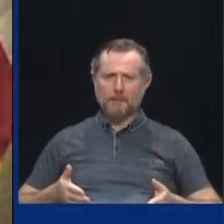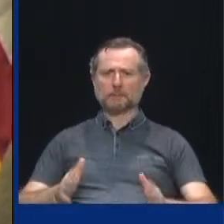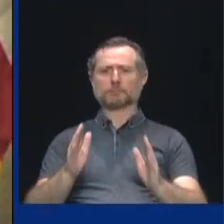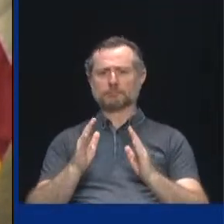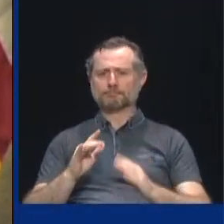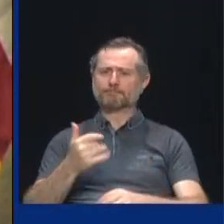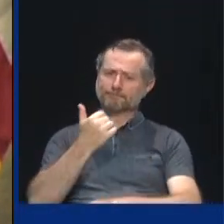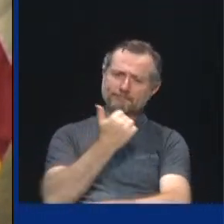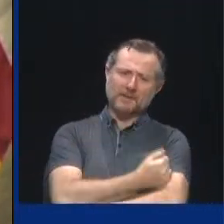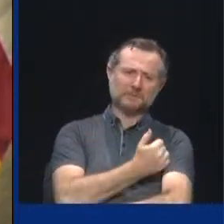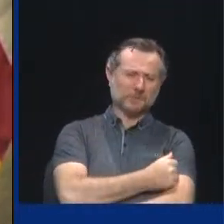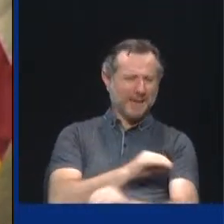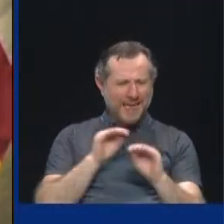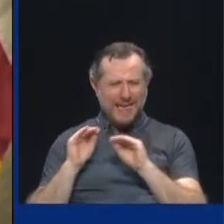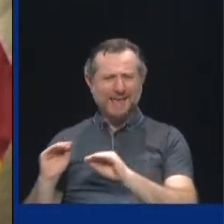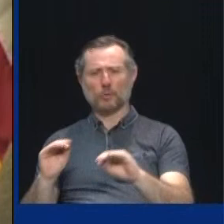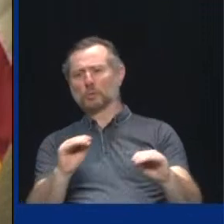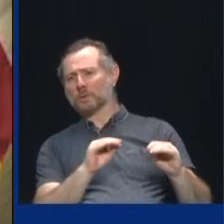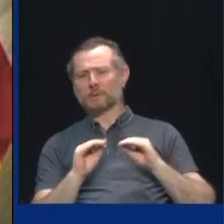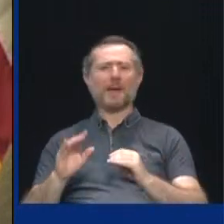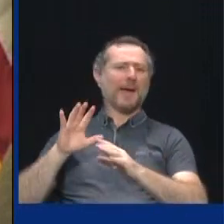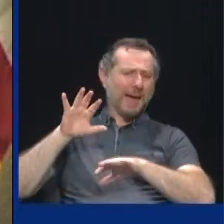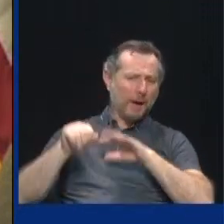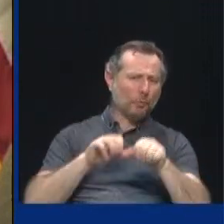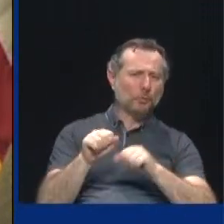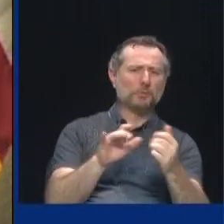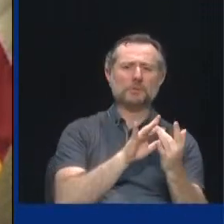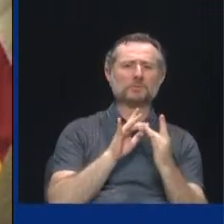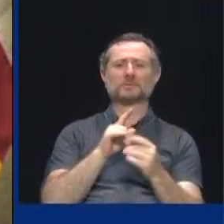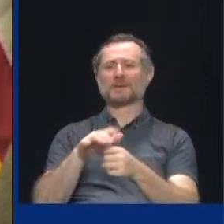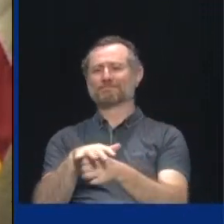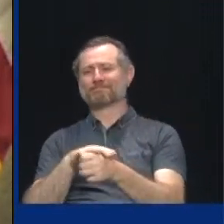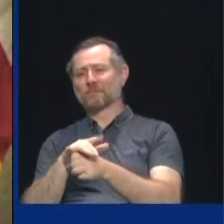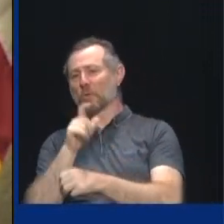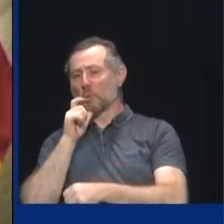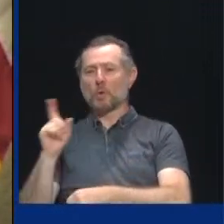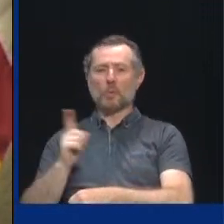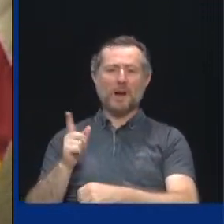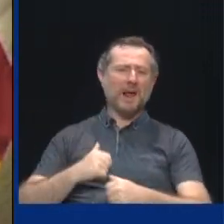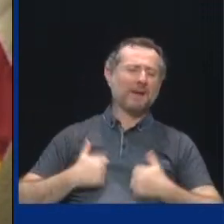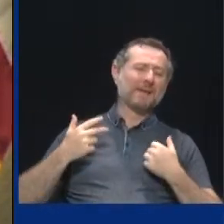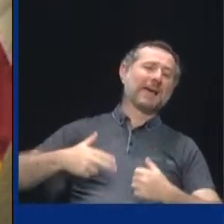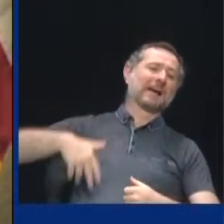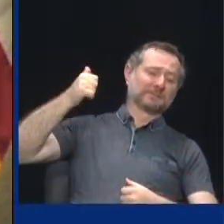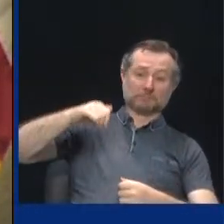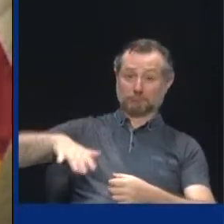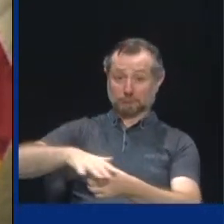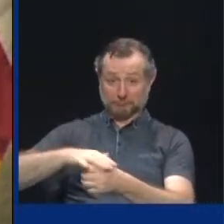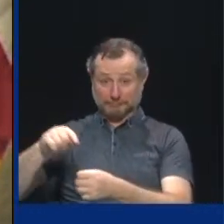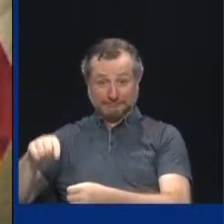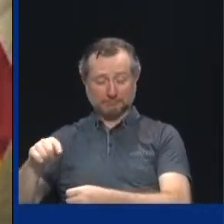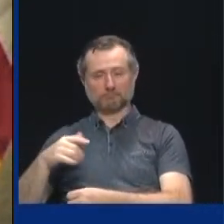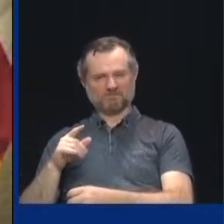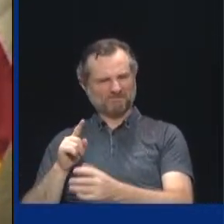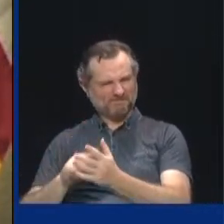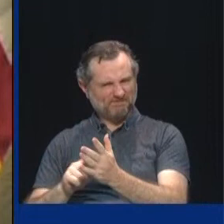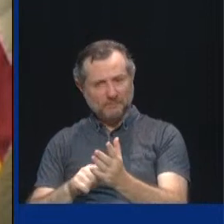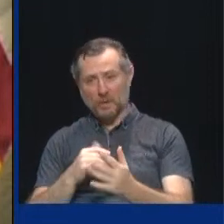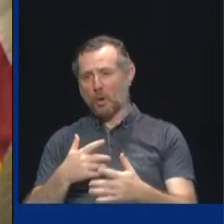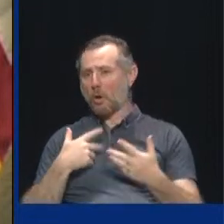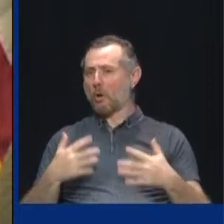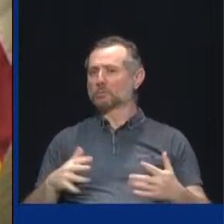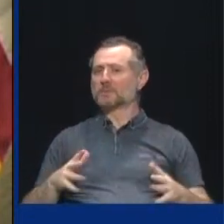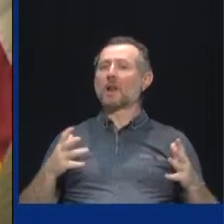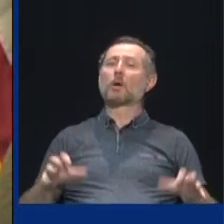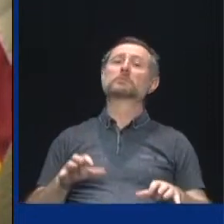and outreach in the areas with the highest need in New York State. We're already doing everything we can to make sure